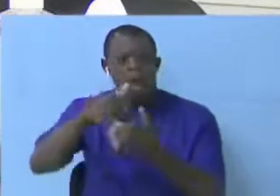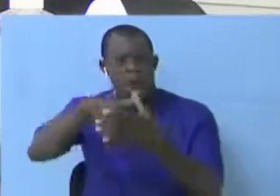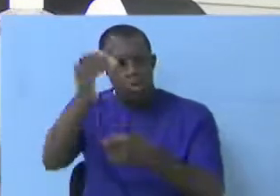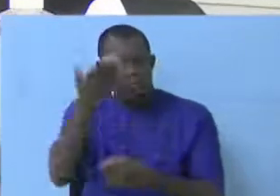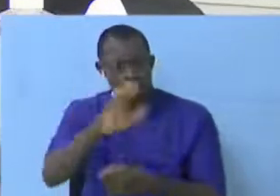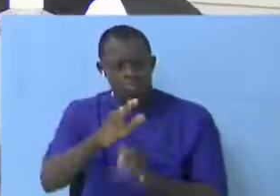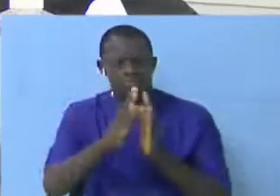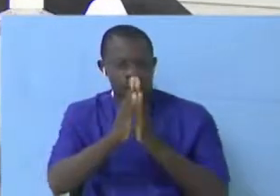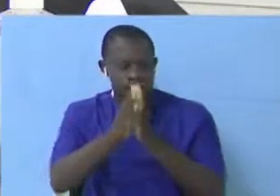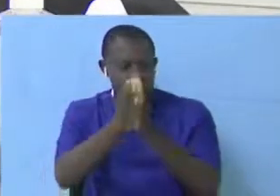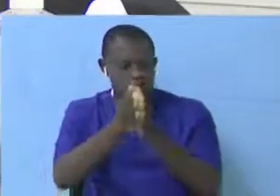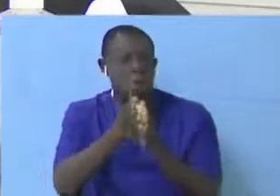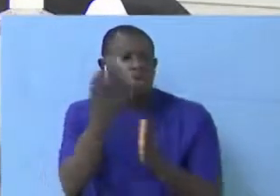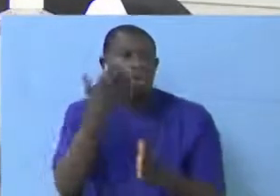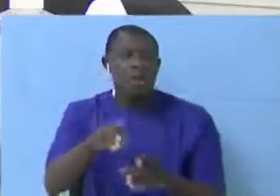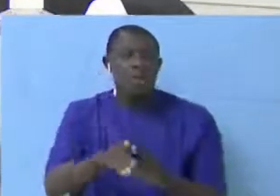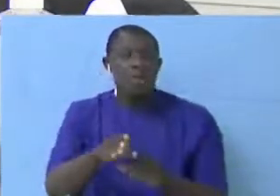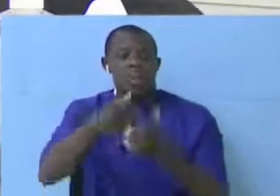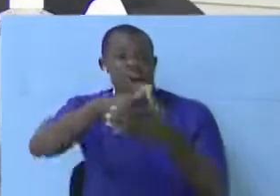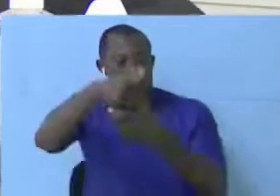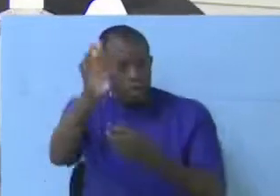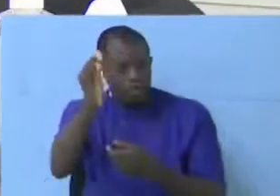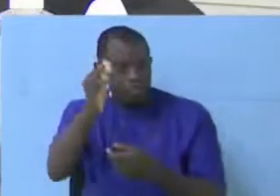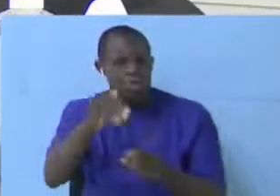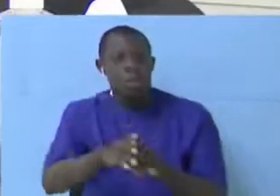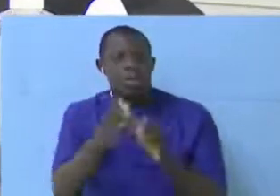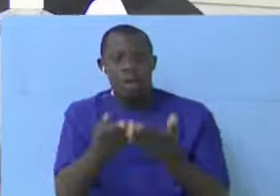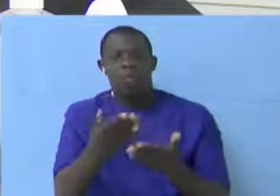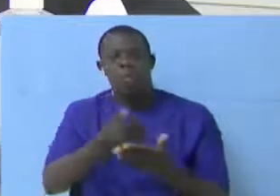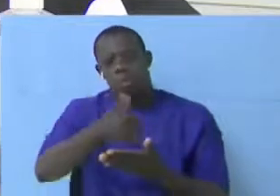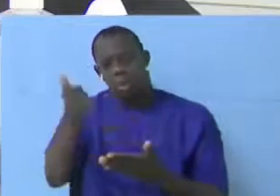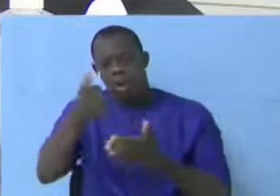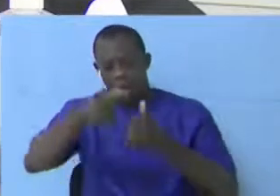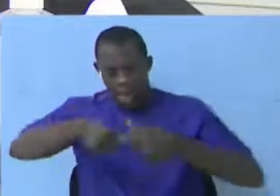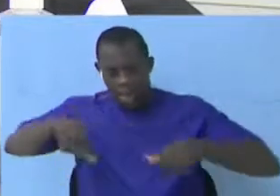When they came out, on this side,